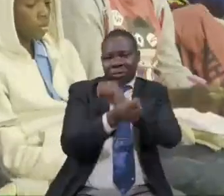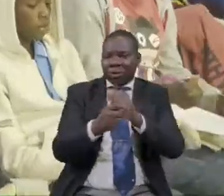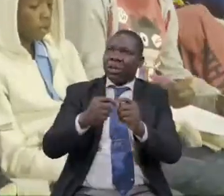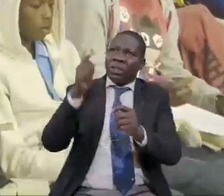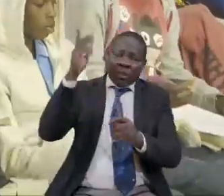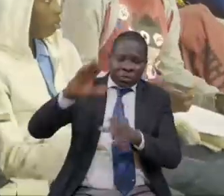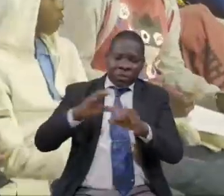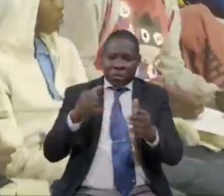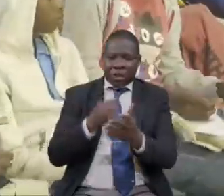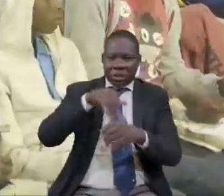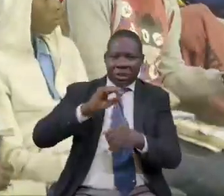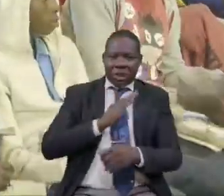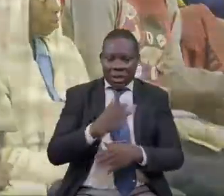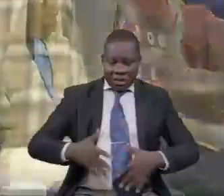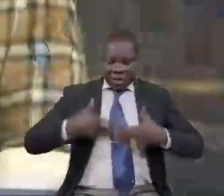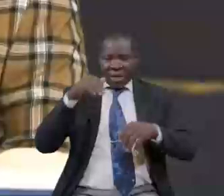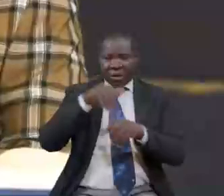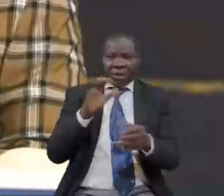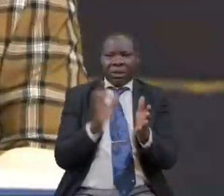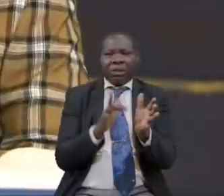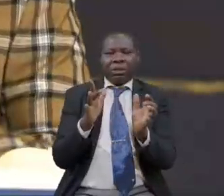Number three, we're looking at greater,